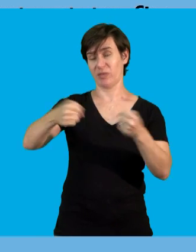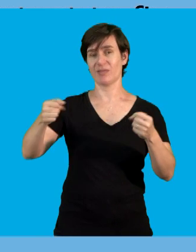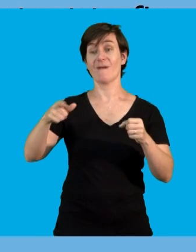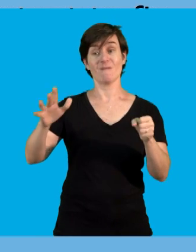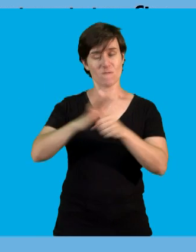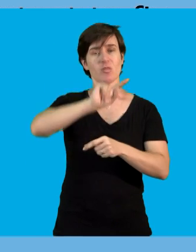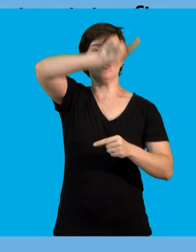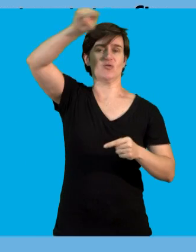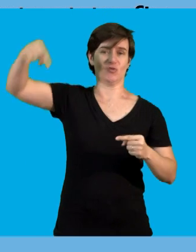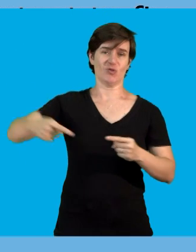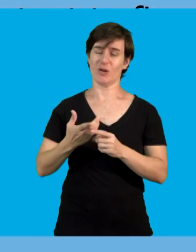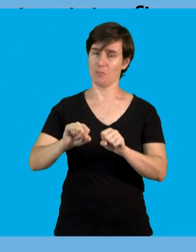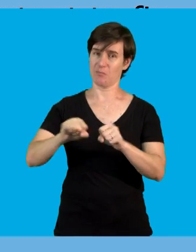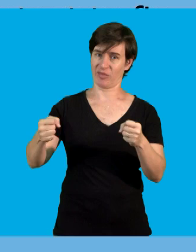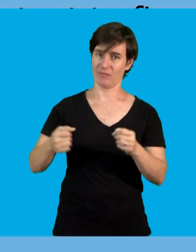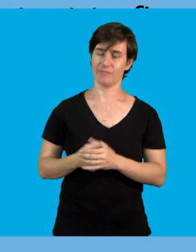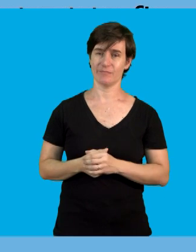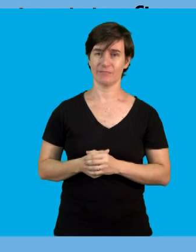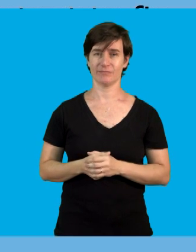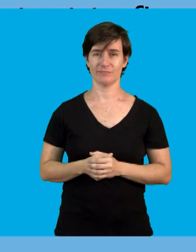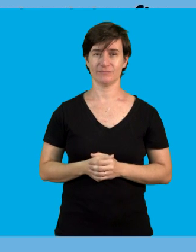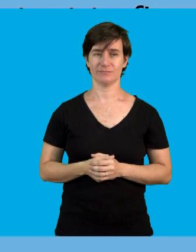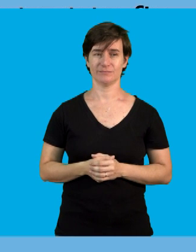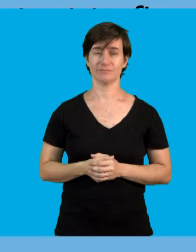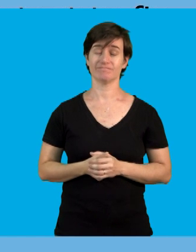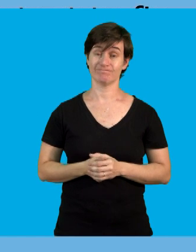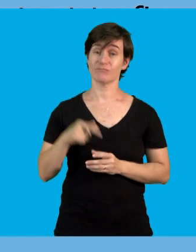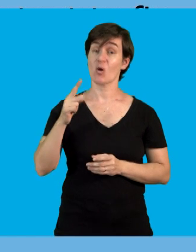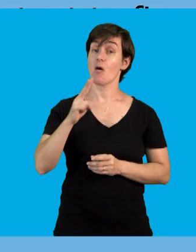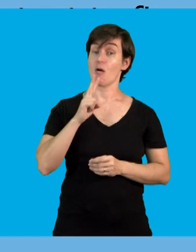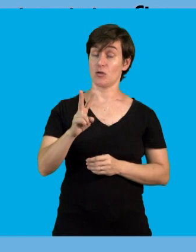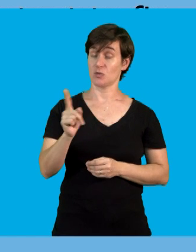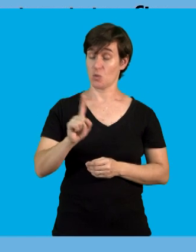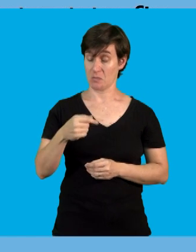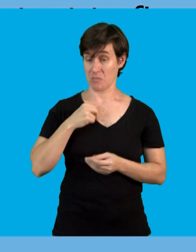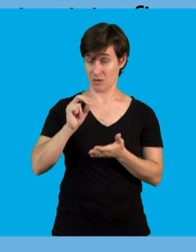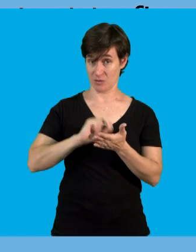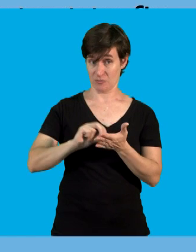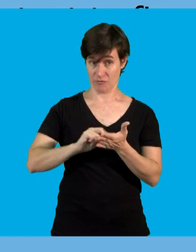to be damaging the circuit. So the strength